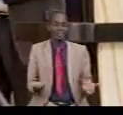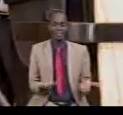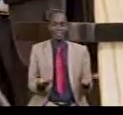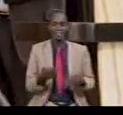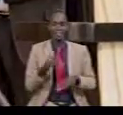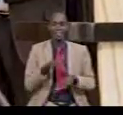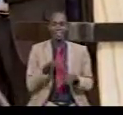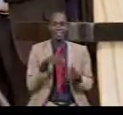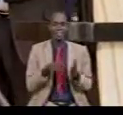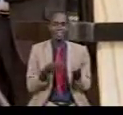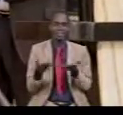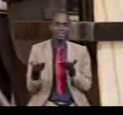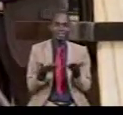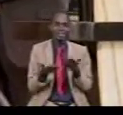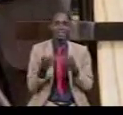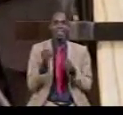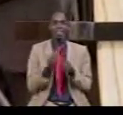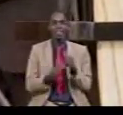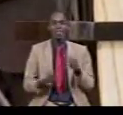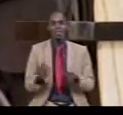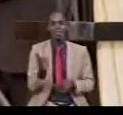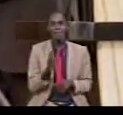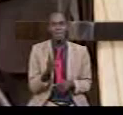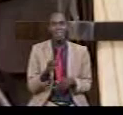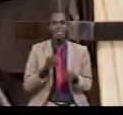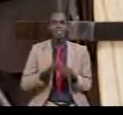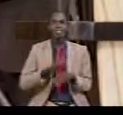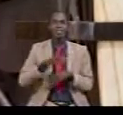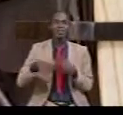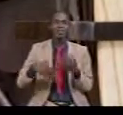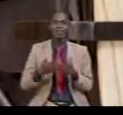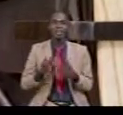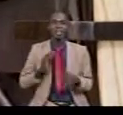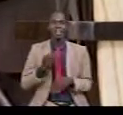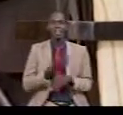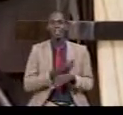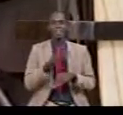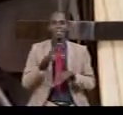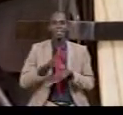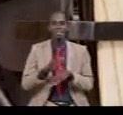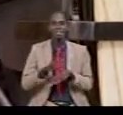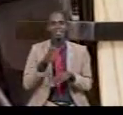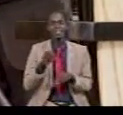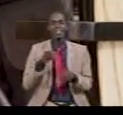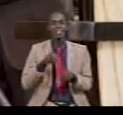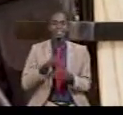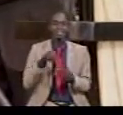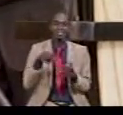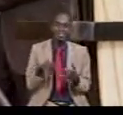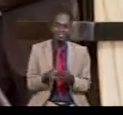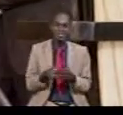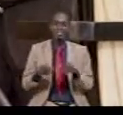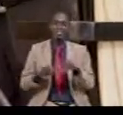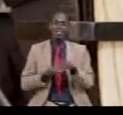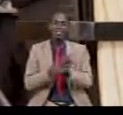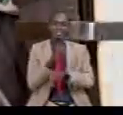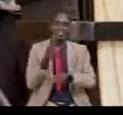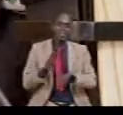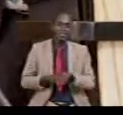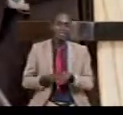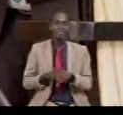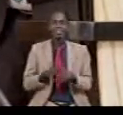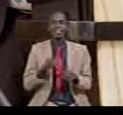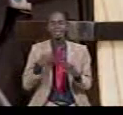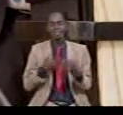service, everywhere in all our churches, in this nation, this continent,